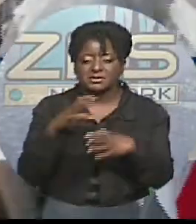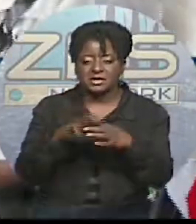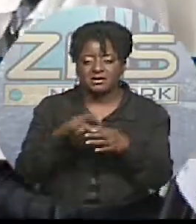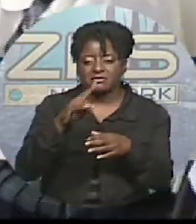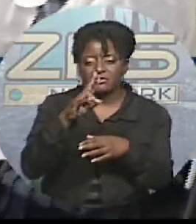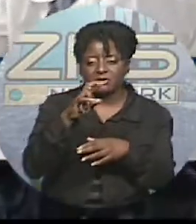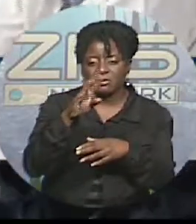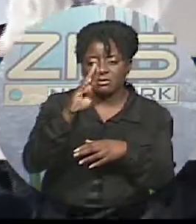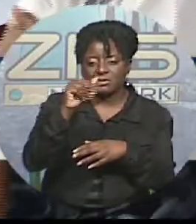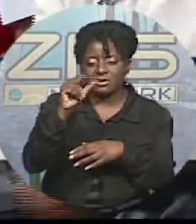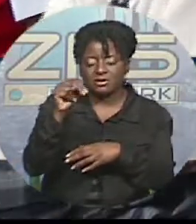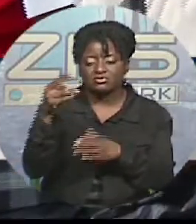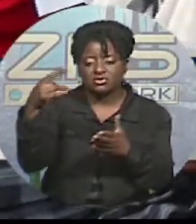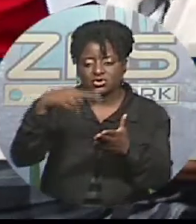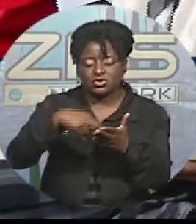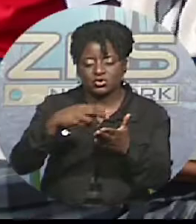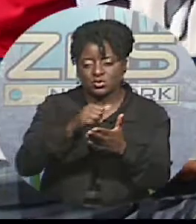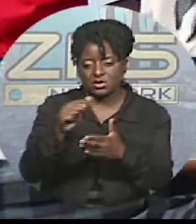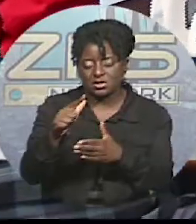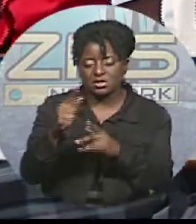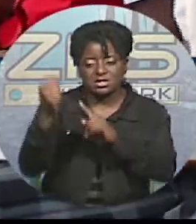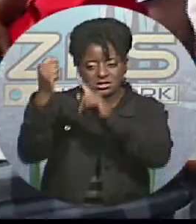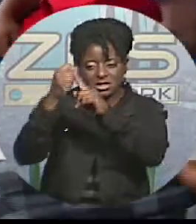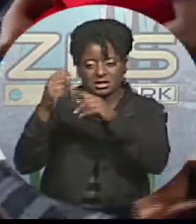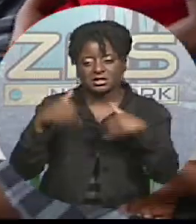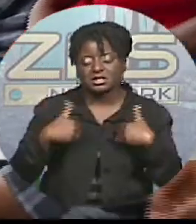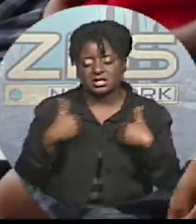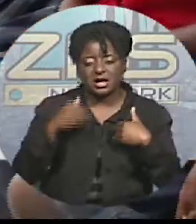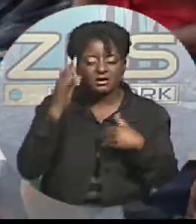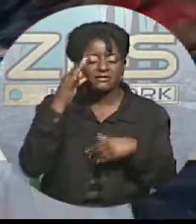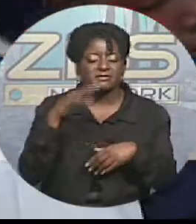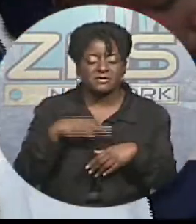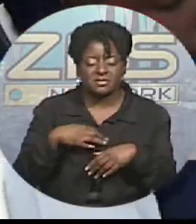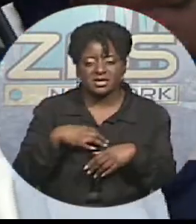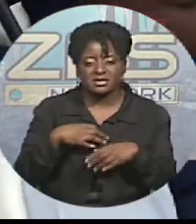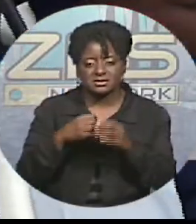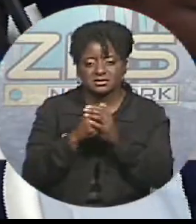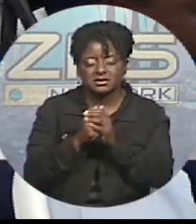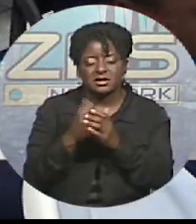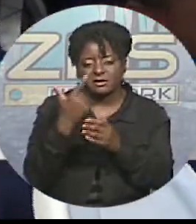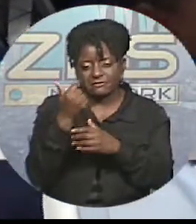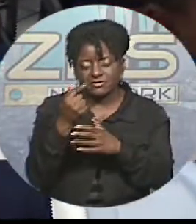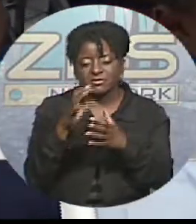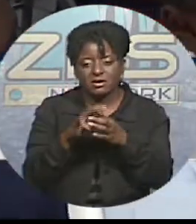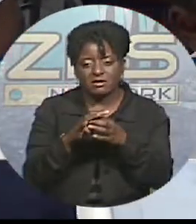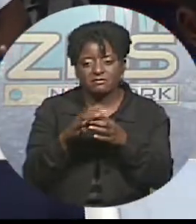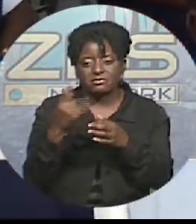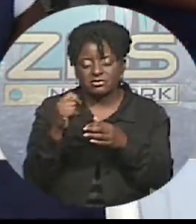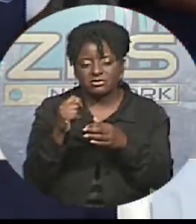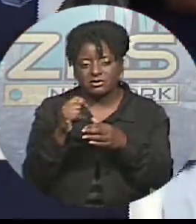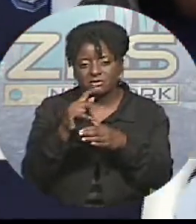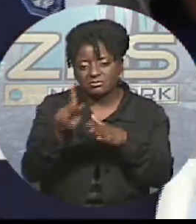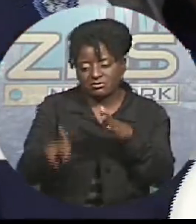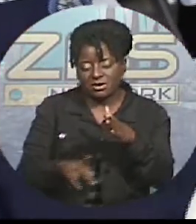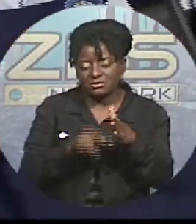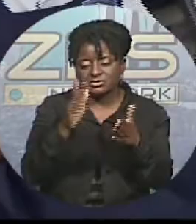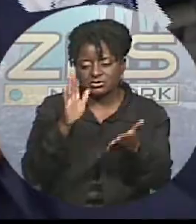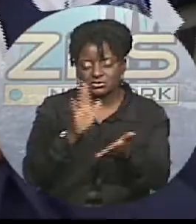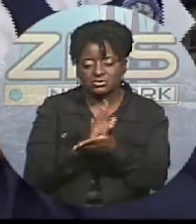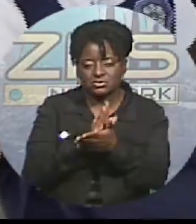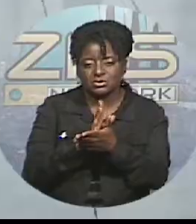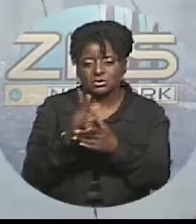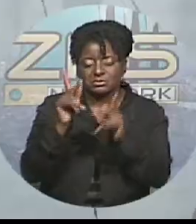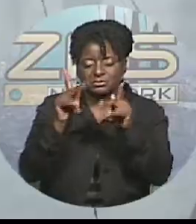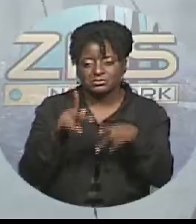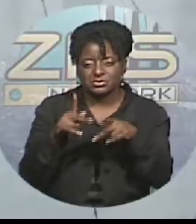about the consequences that comes with this issue. A few of the primary school participants told us they were surprised about what they learned at the one-day